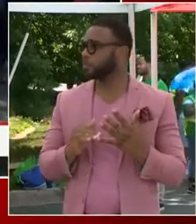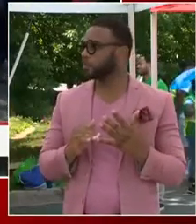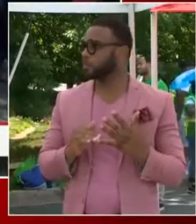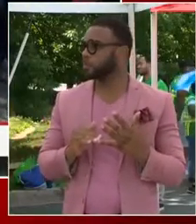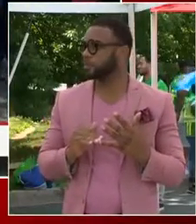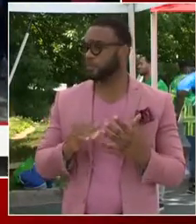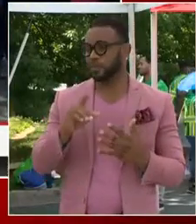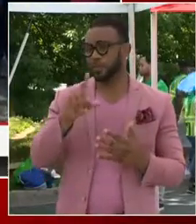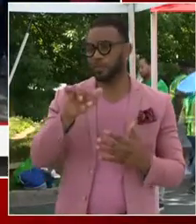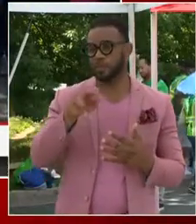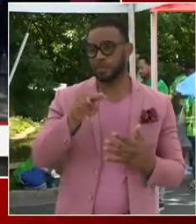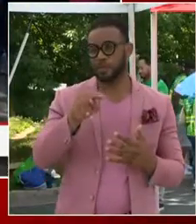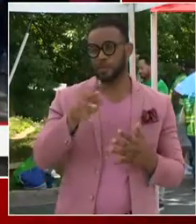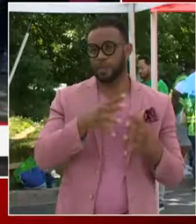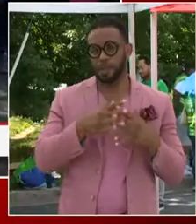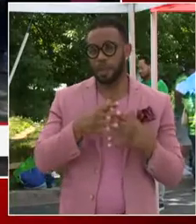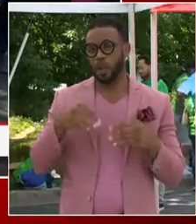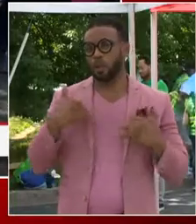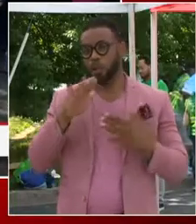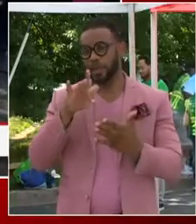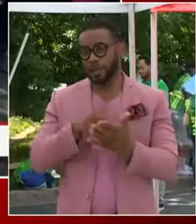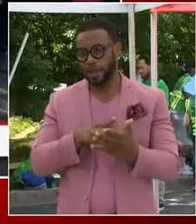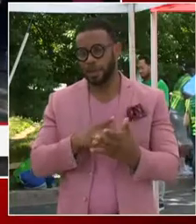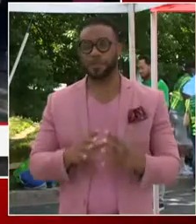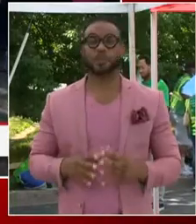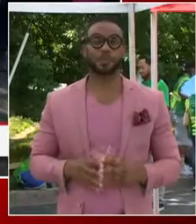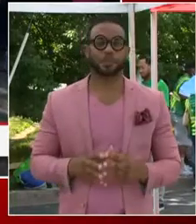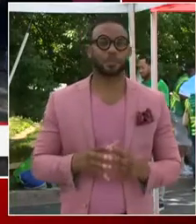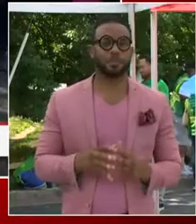the Latin American Youth Center,